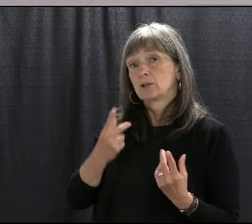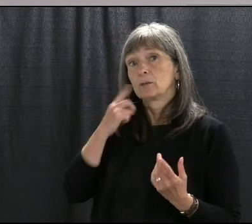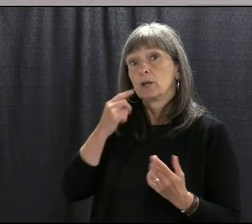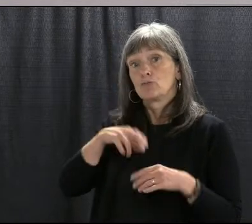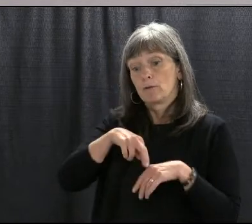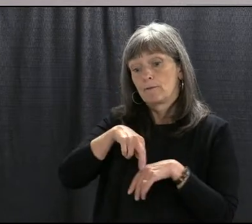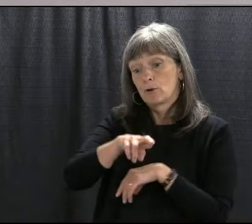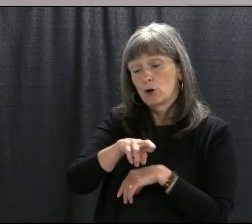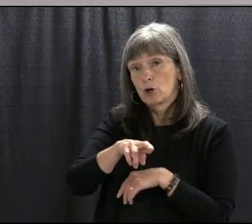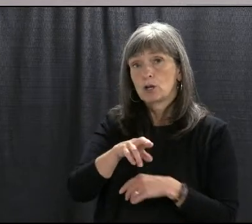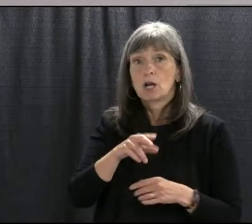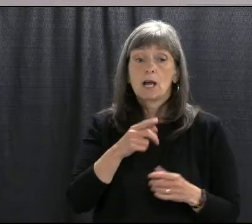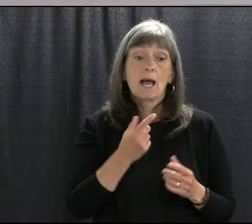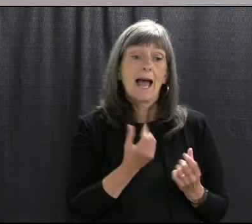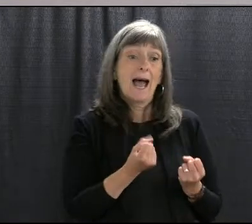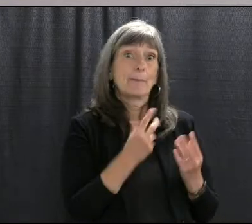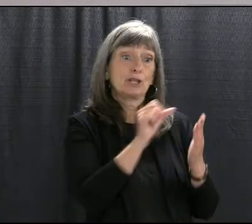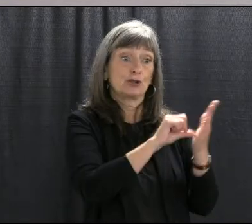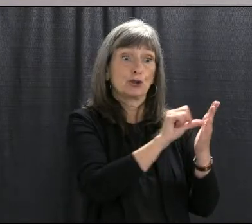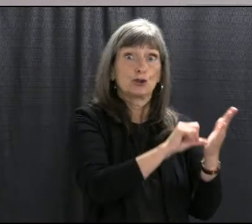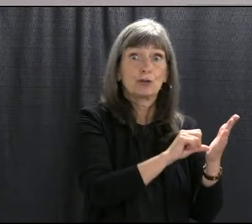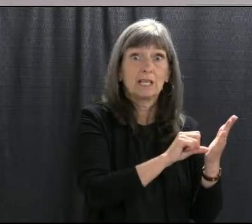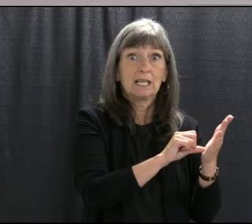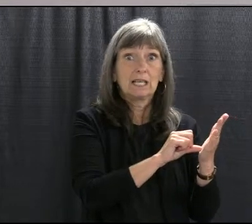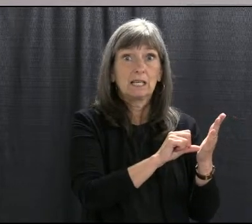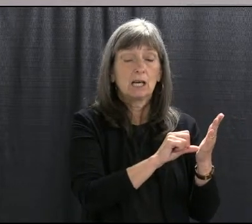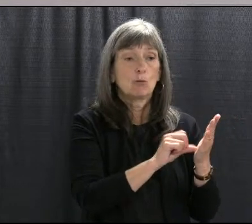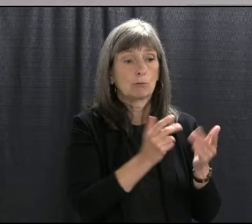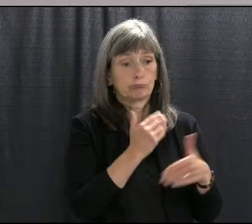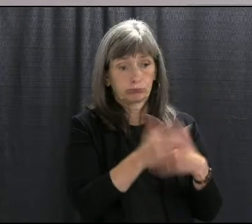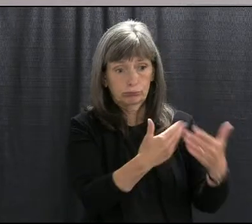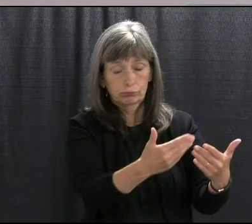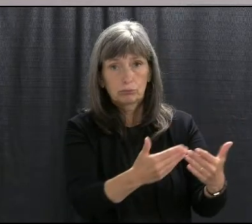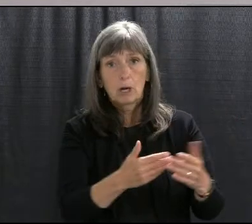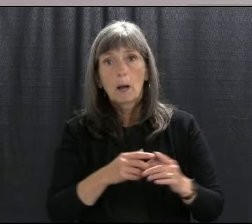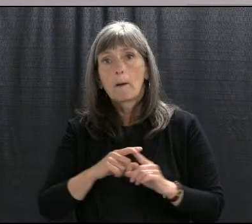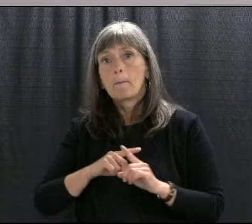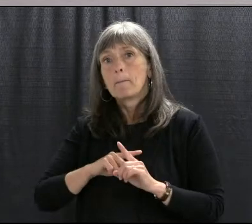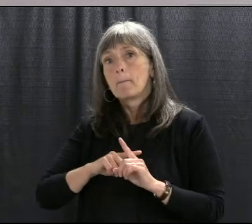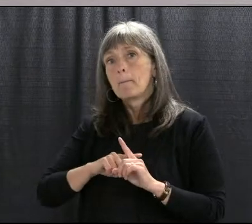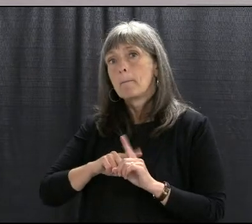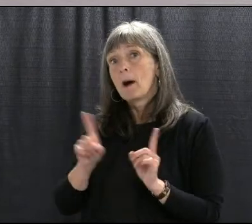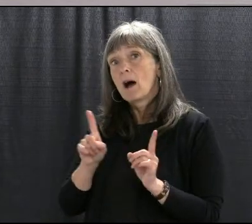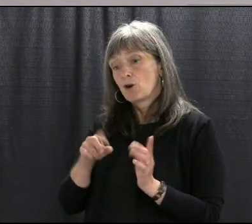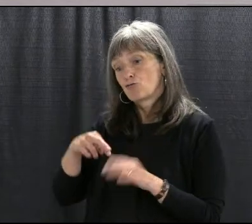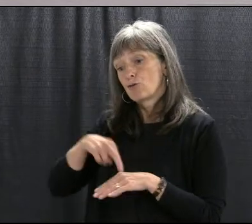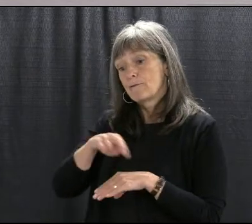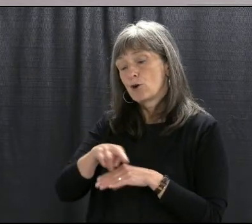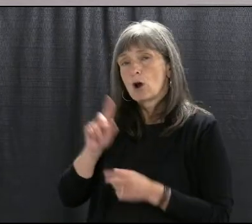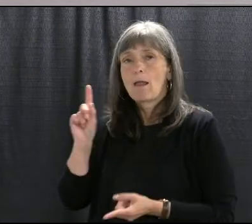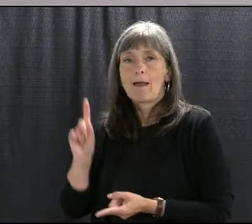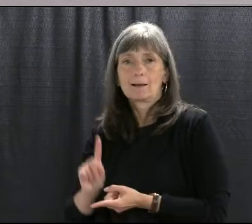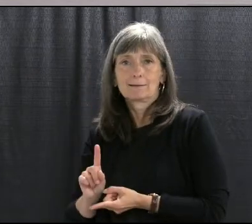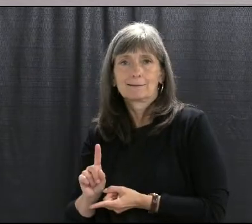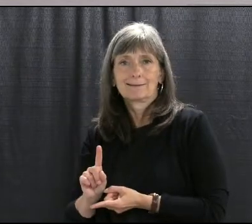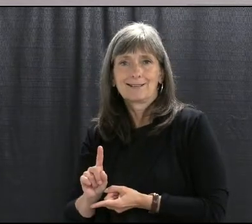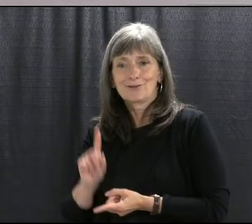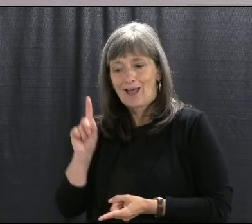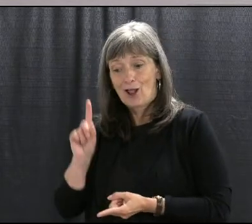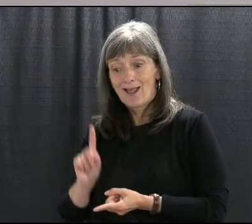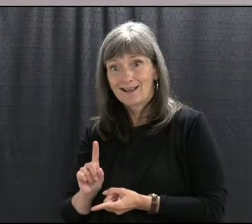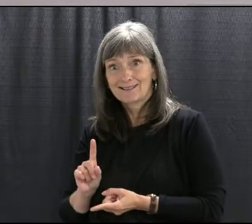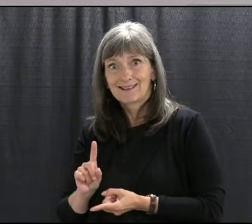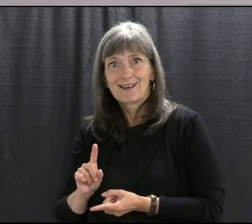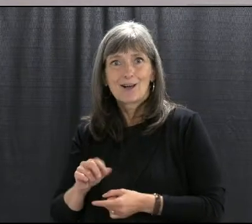down. But the wait list, for it to come down to a much lower level, will require new capacity. And that new capacity